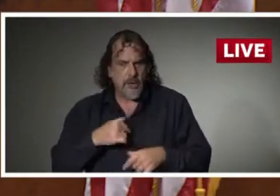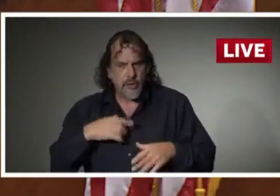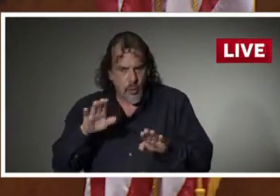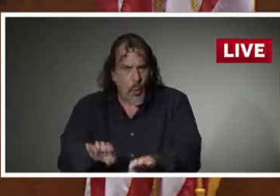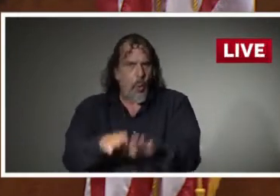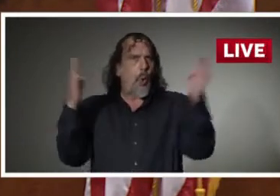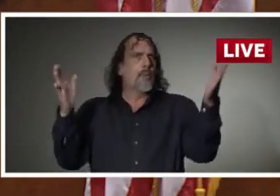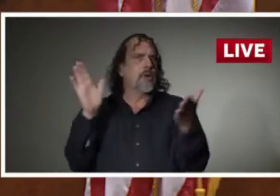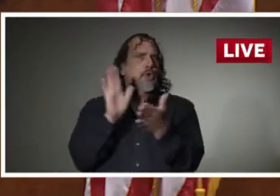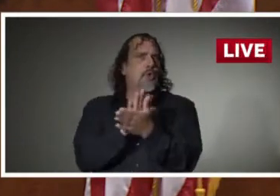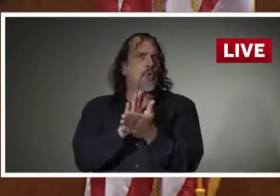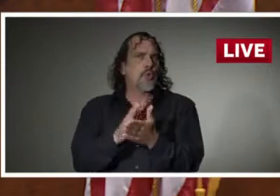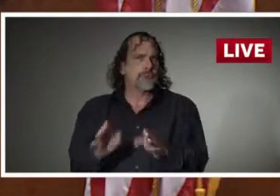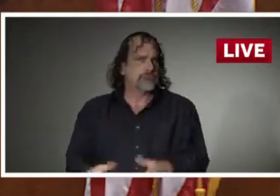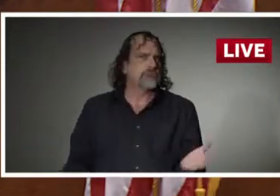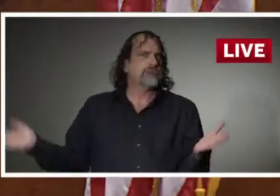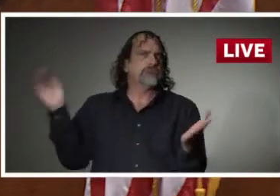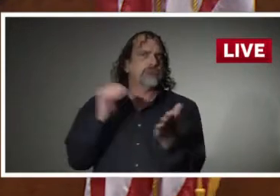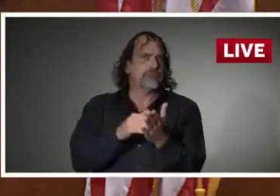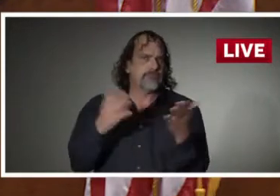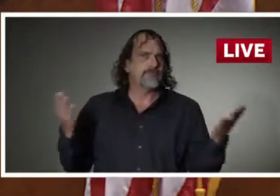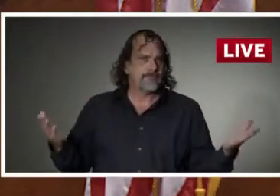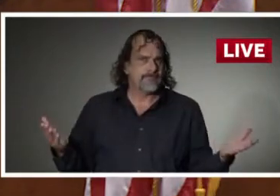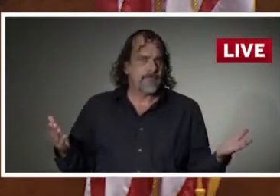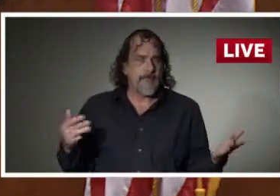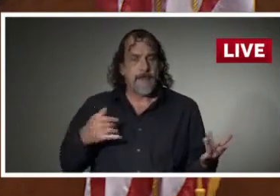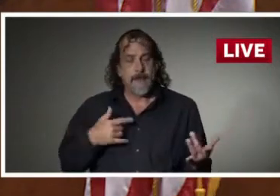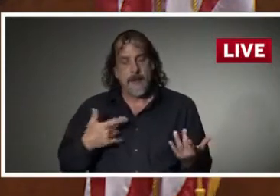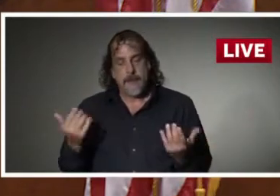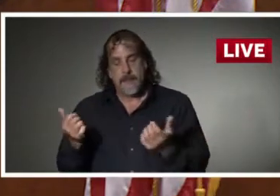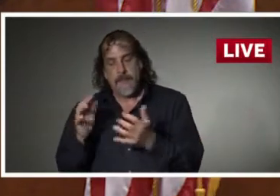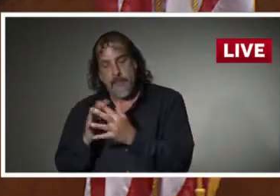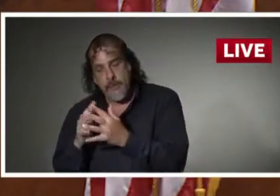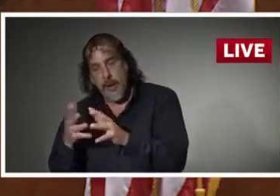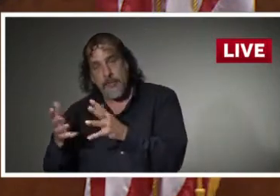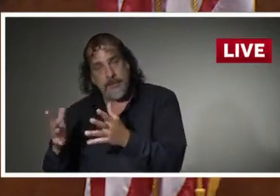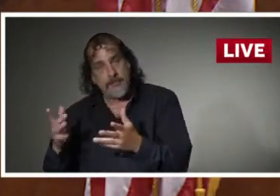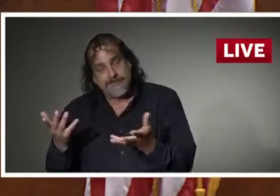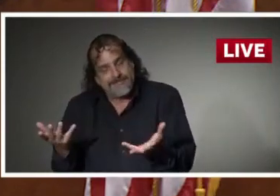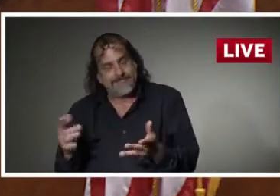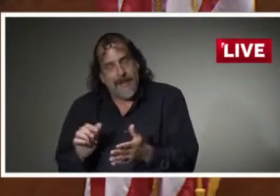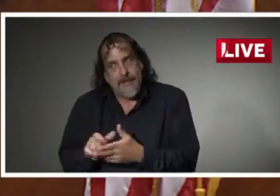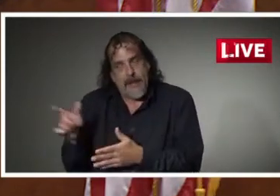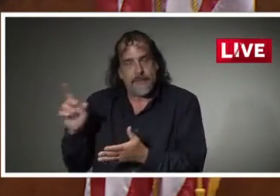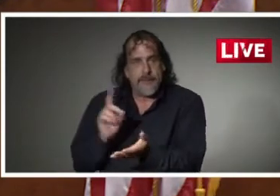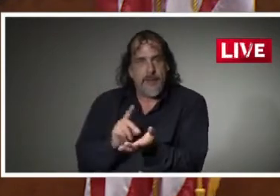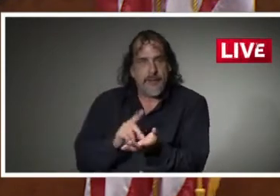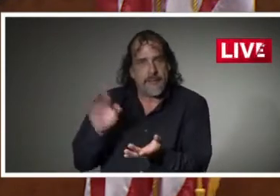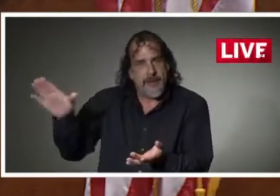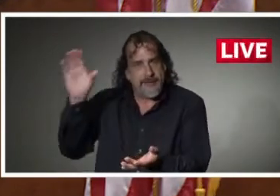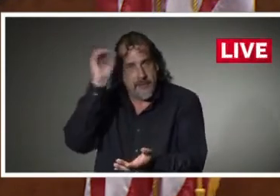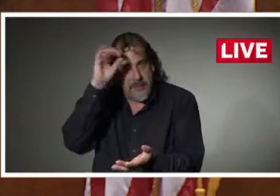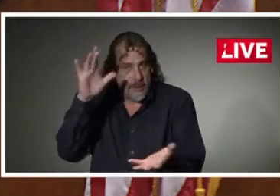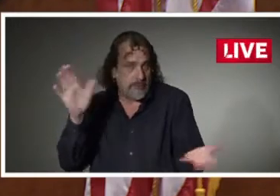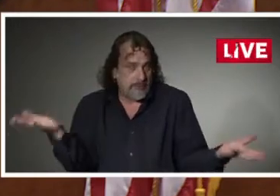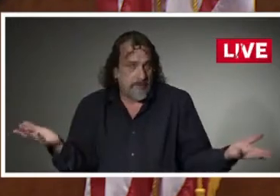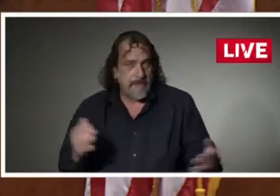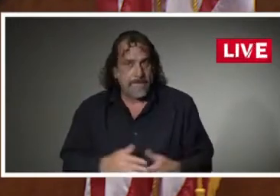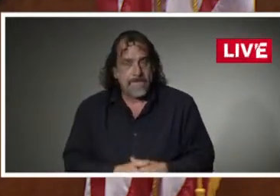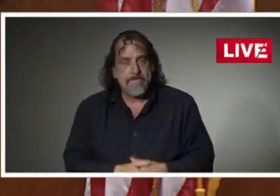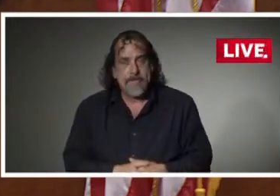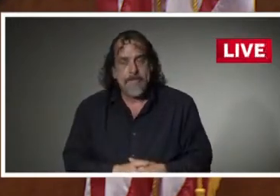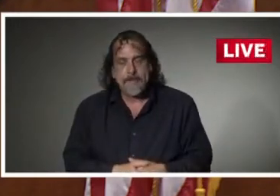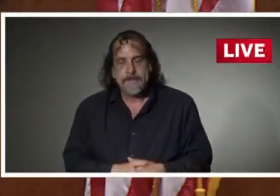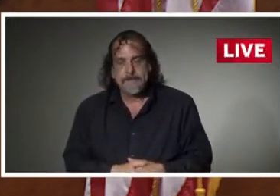reality. Again, extracurricular activities from my perspective, and I will defer to Dr. Dobbs on his opinion as well,